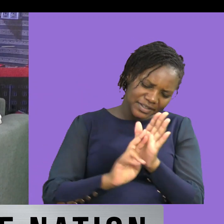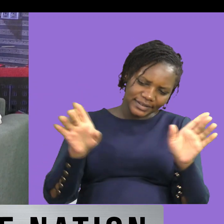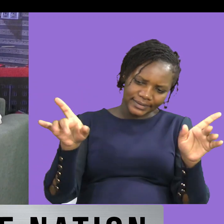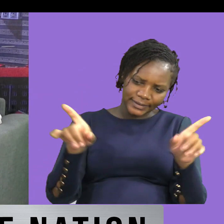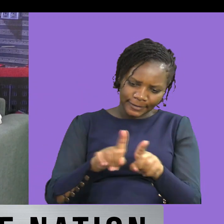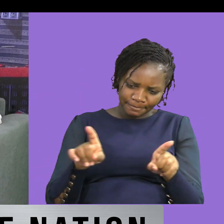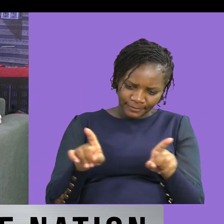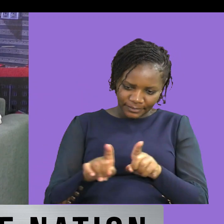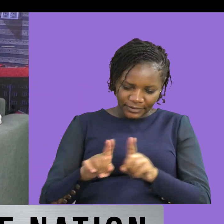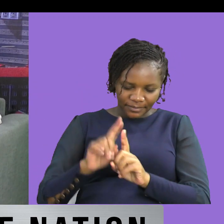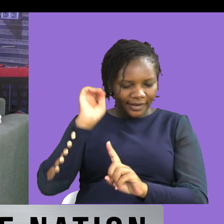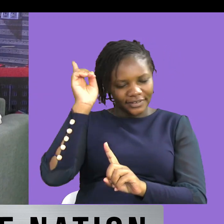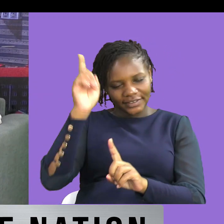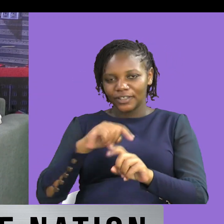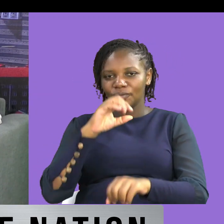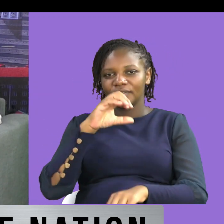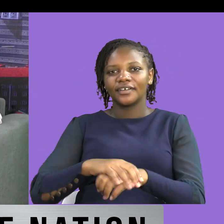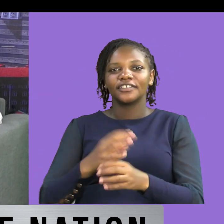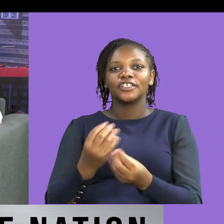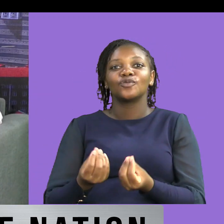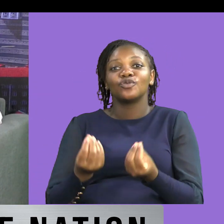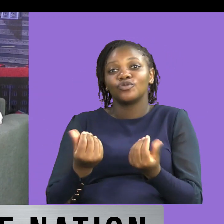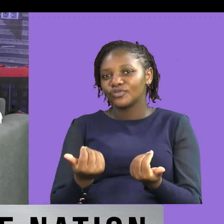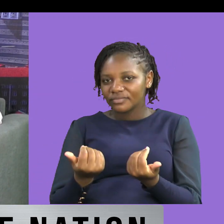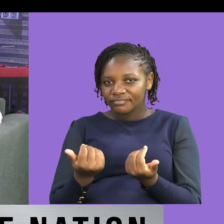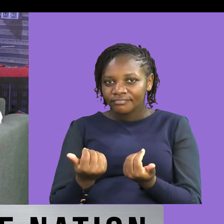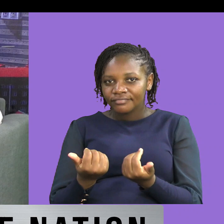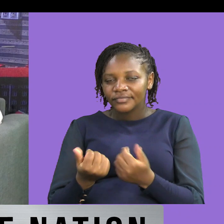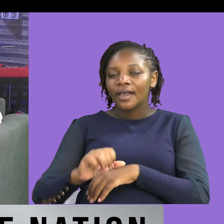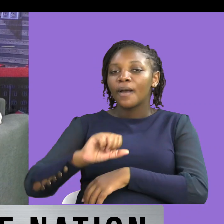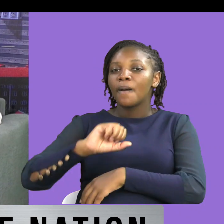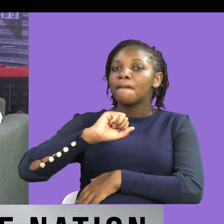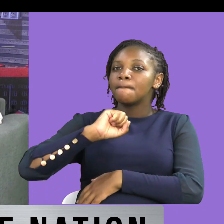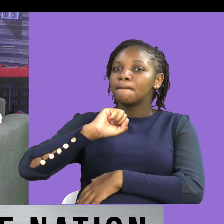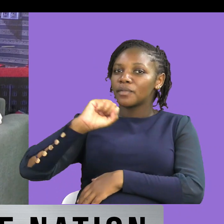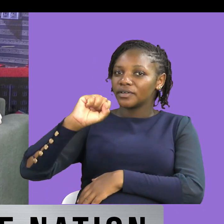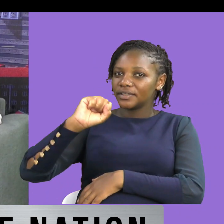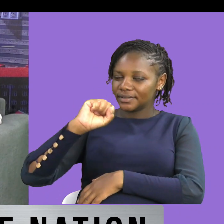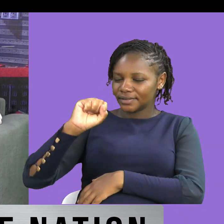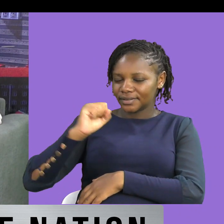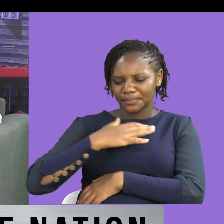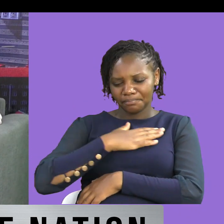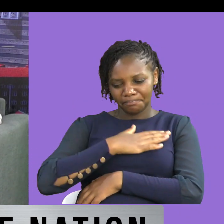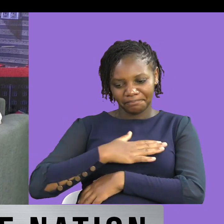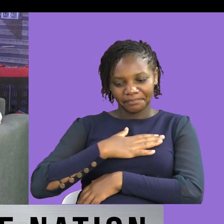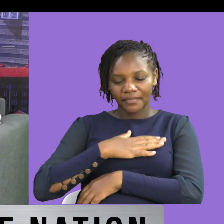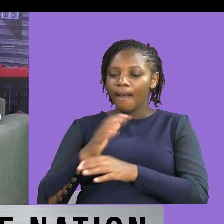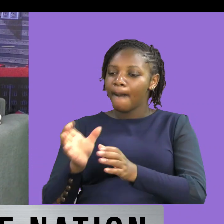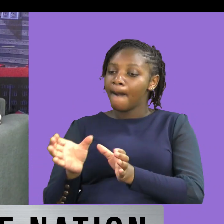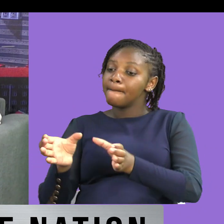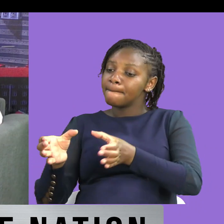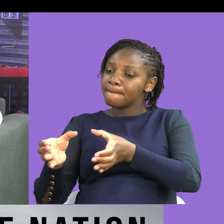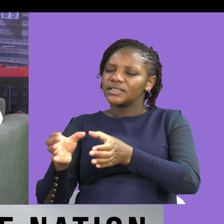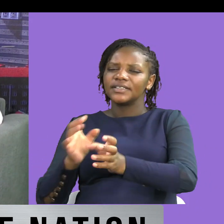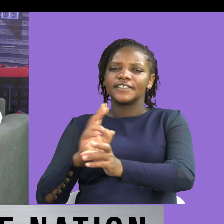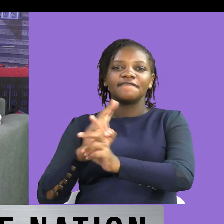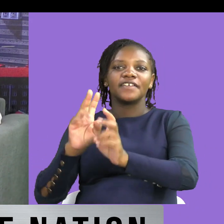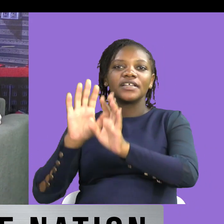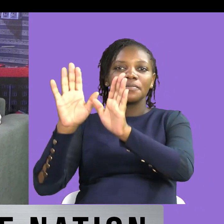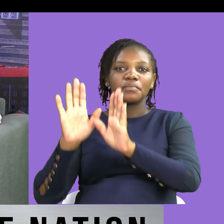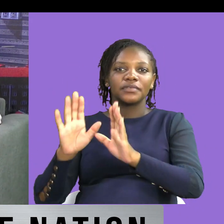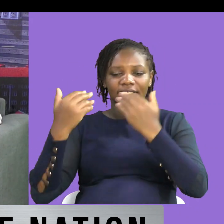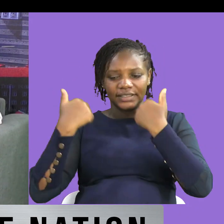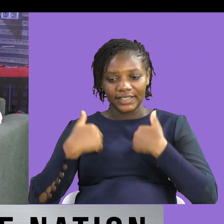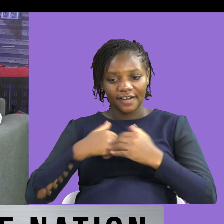things are sorted. Yes. Politics, parties are very important. I'm a person who is pushing